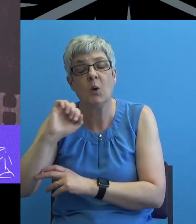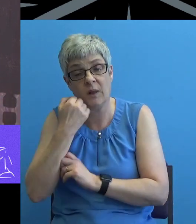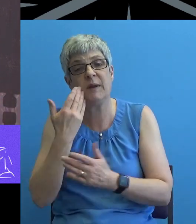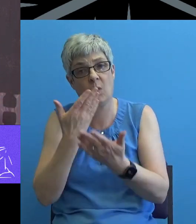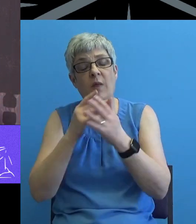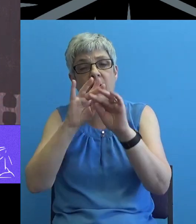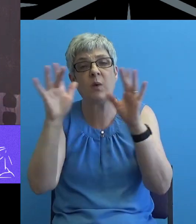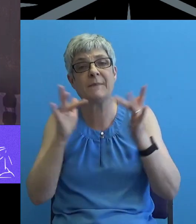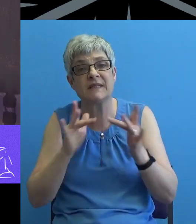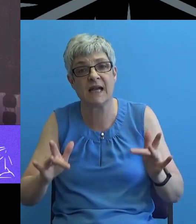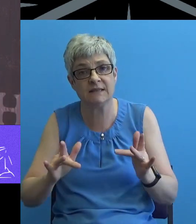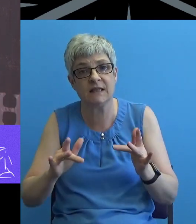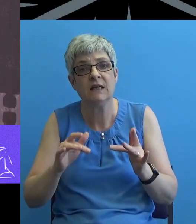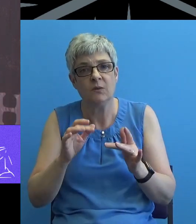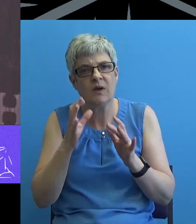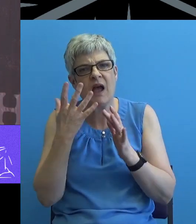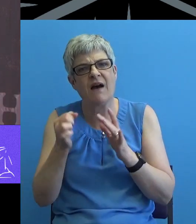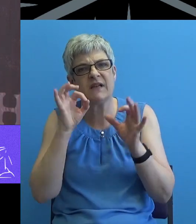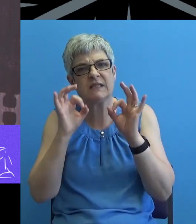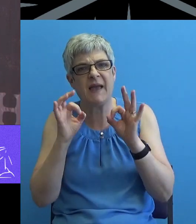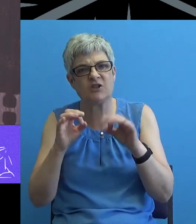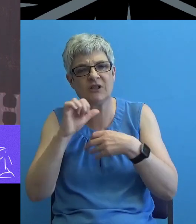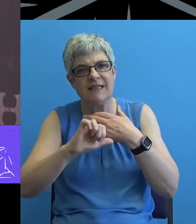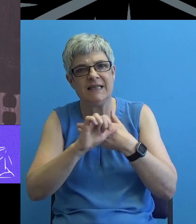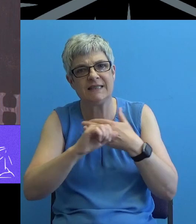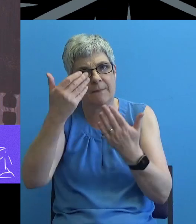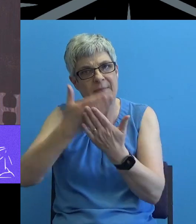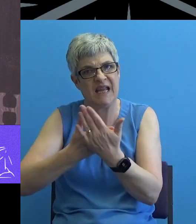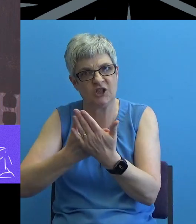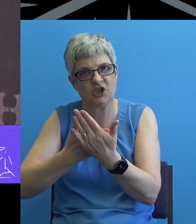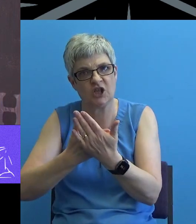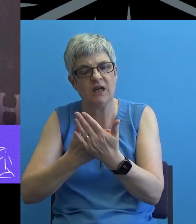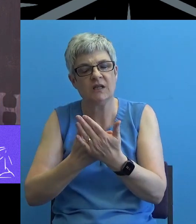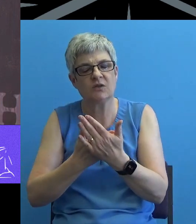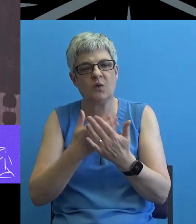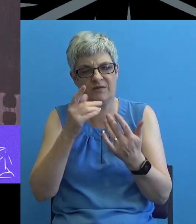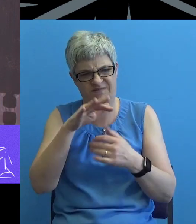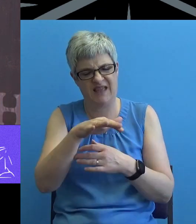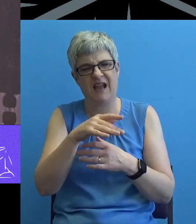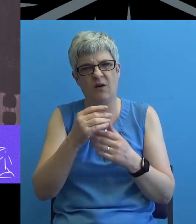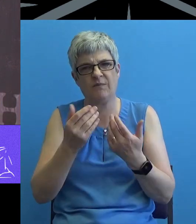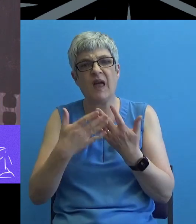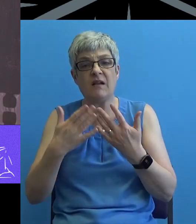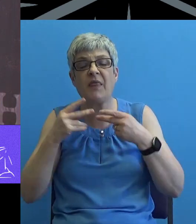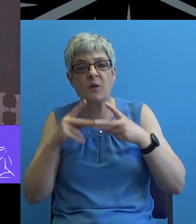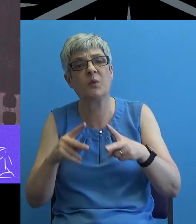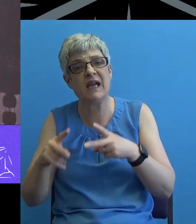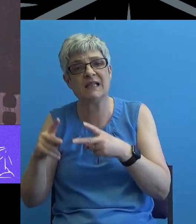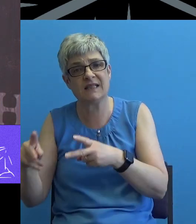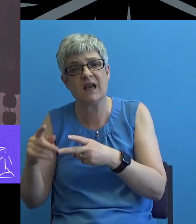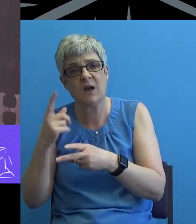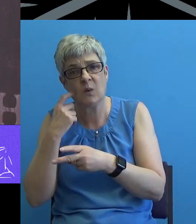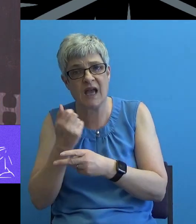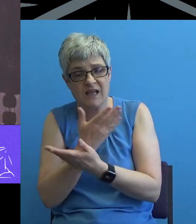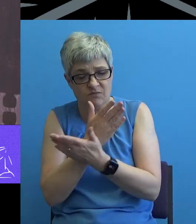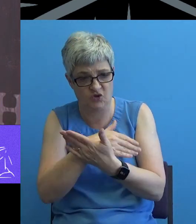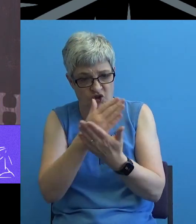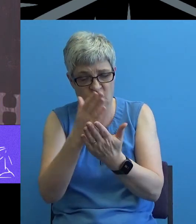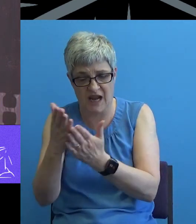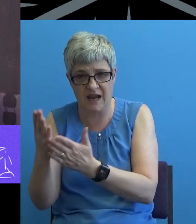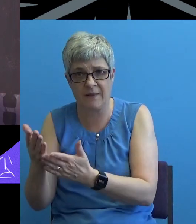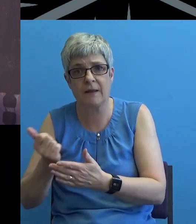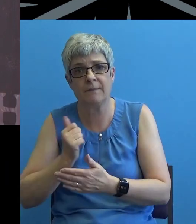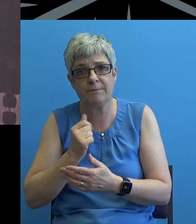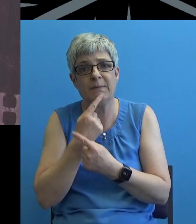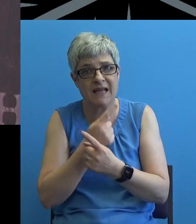our website. There's a special Easter page there, and other ways that we can share the message.